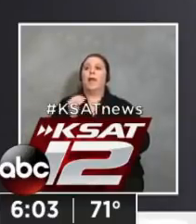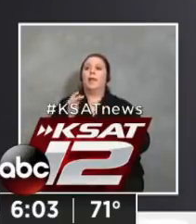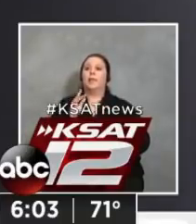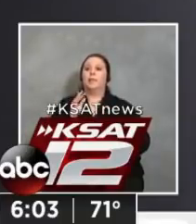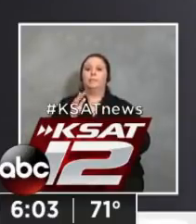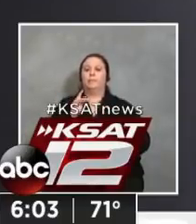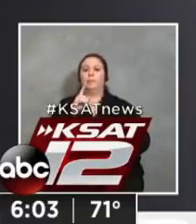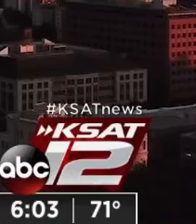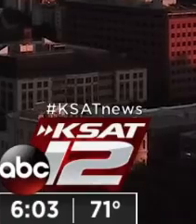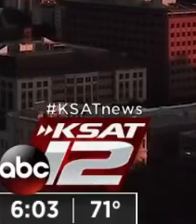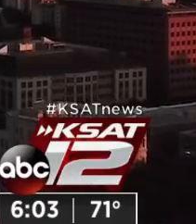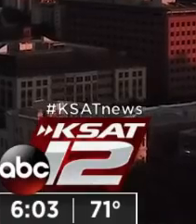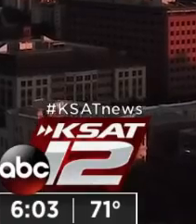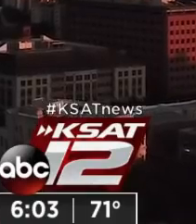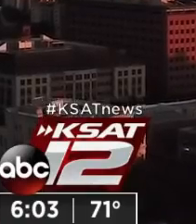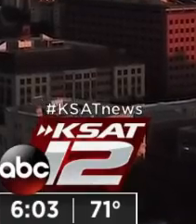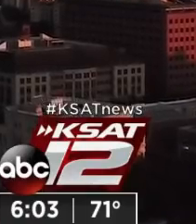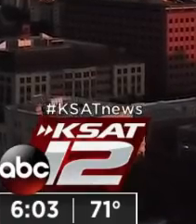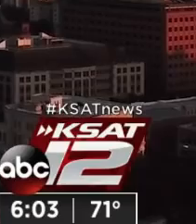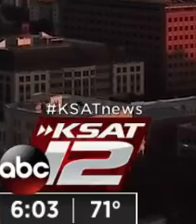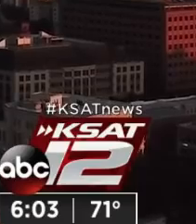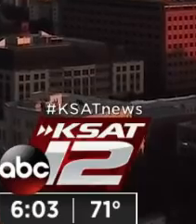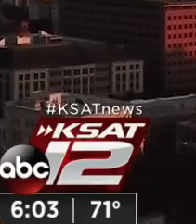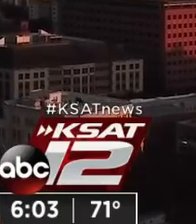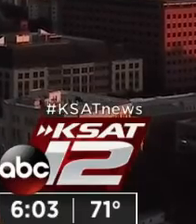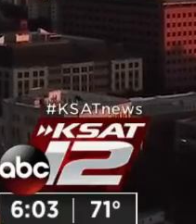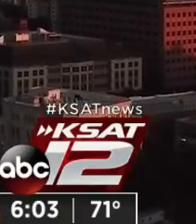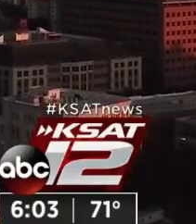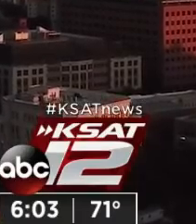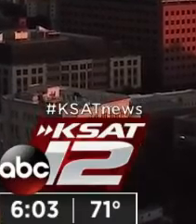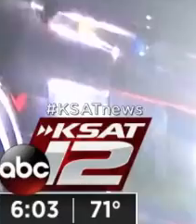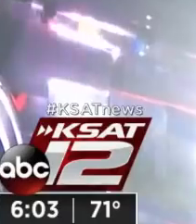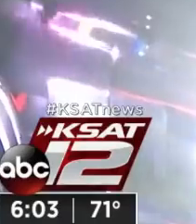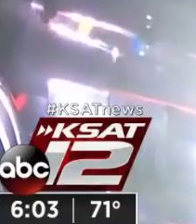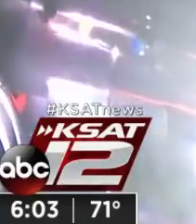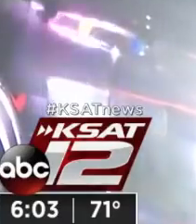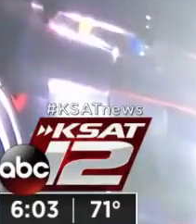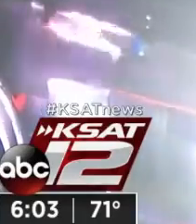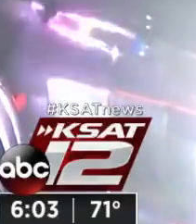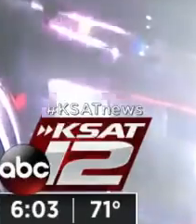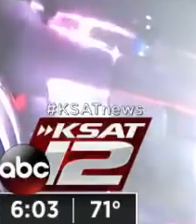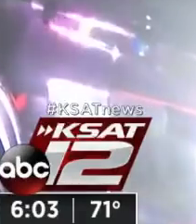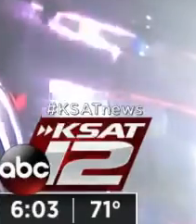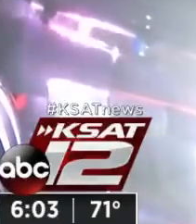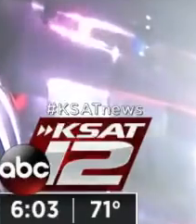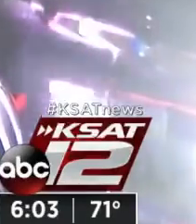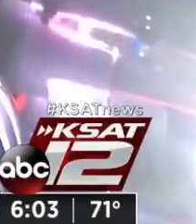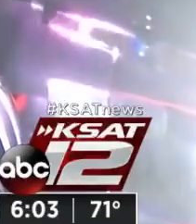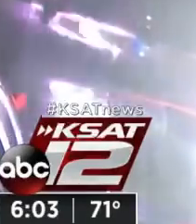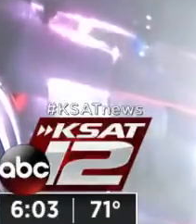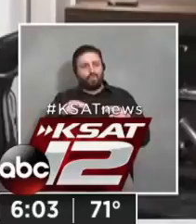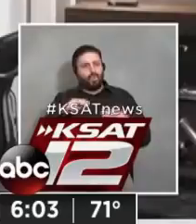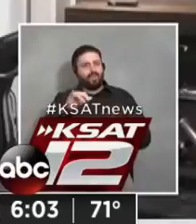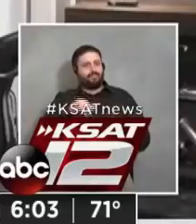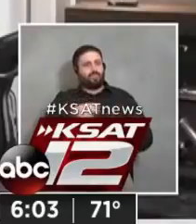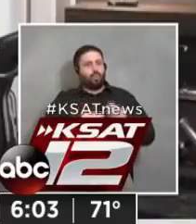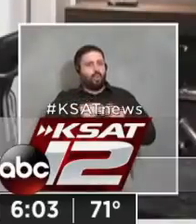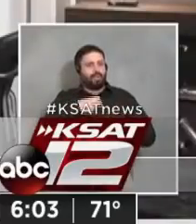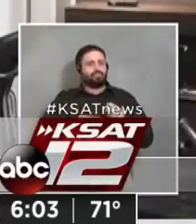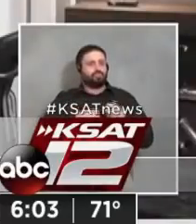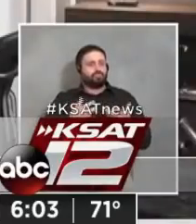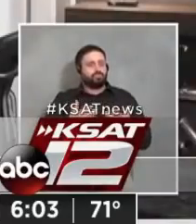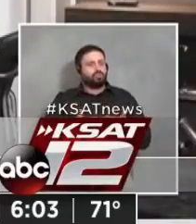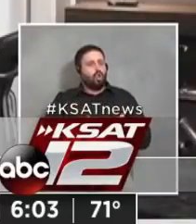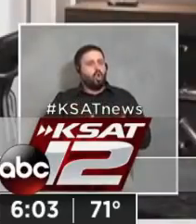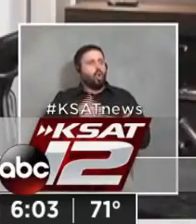and otherwise undermines our ability to self-govern. Like keeping the city from hiring lobbyists to forbidding the city from reducing its own police budget. It's almost